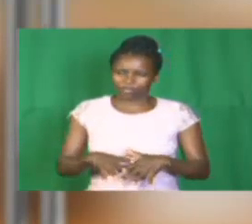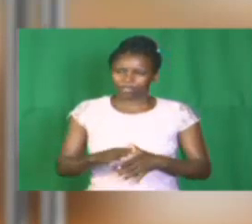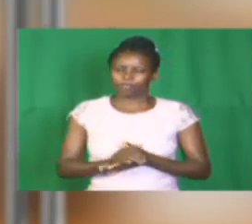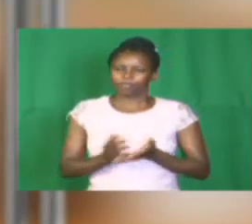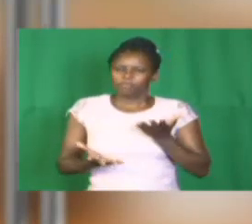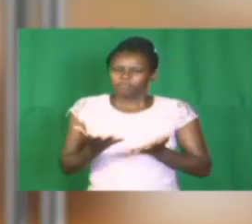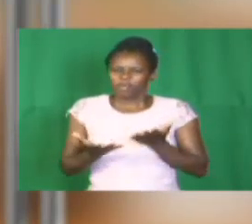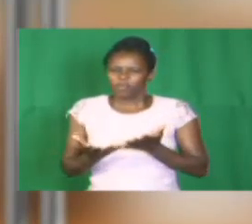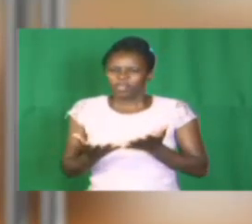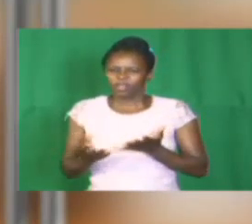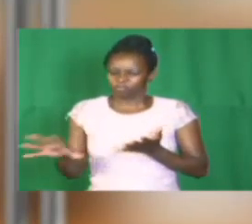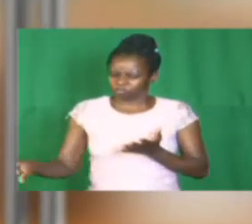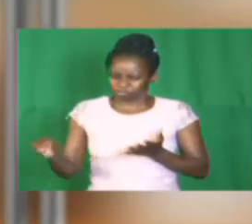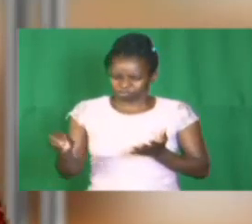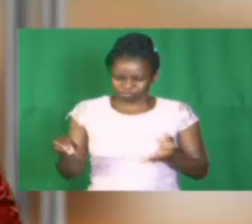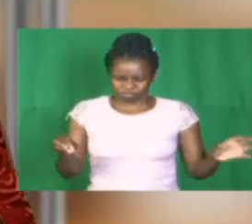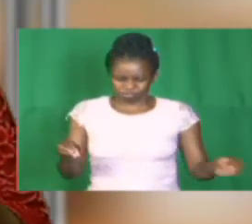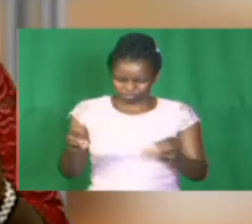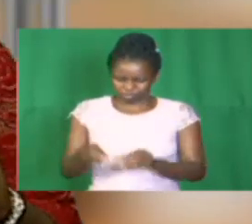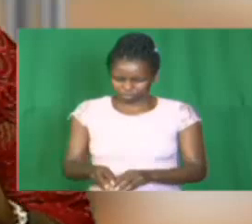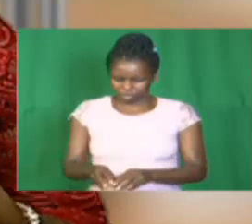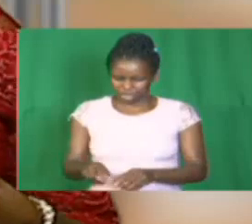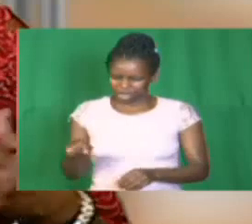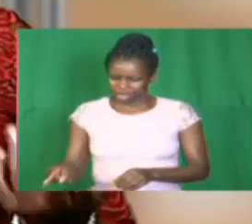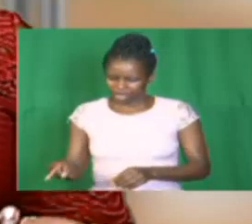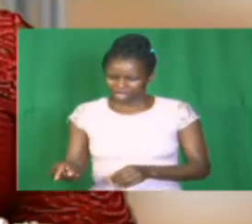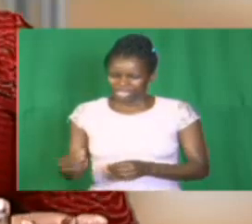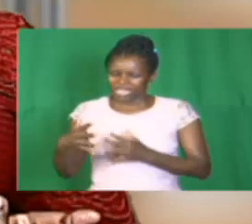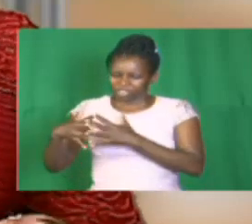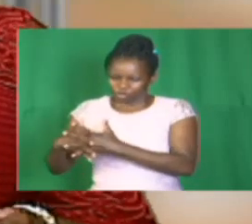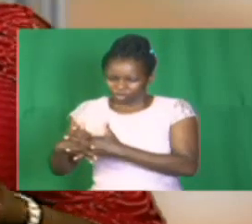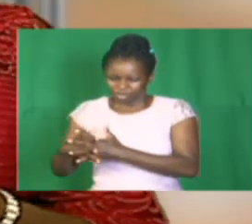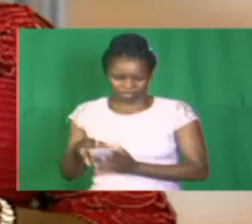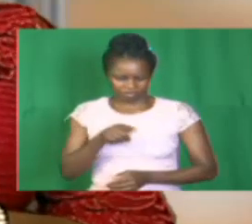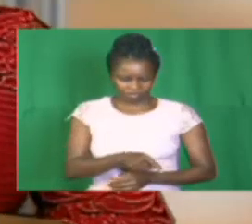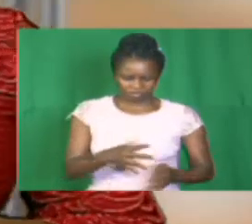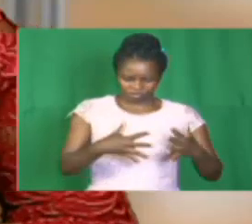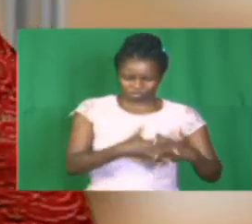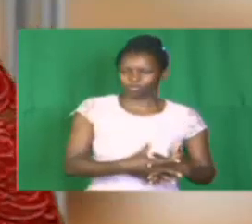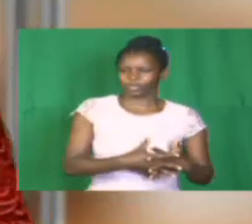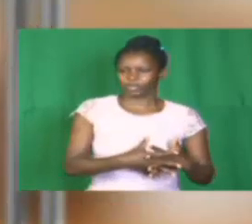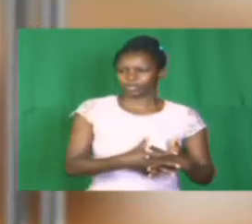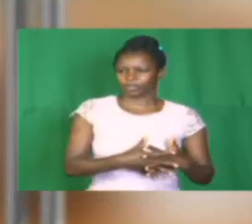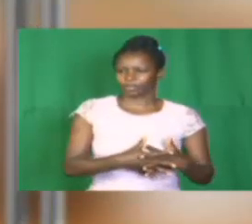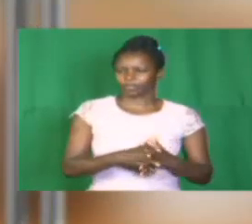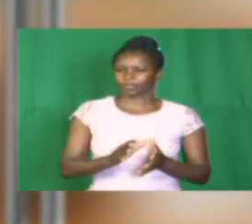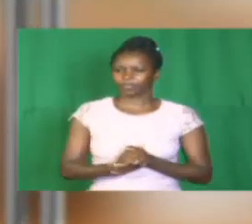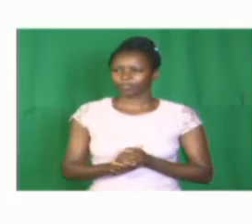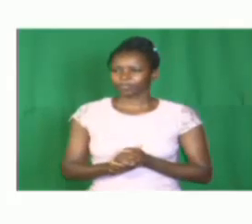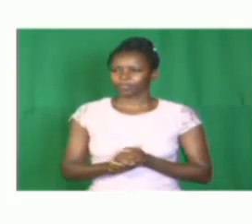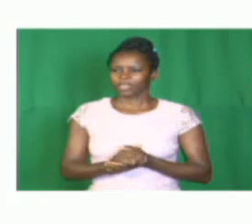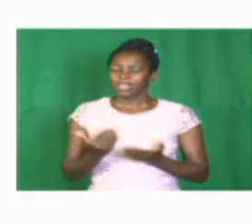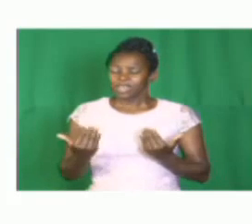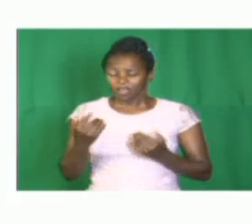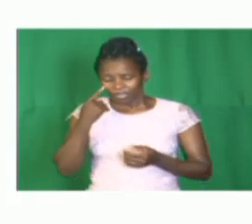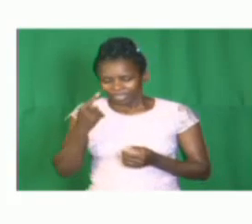whereby we combine a solid and another solid. Now looking at sand and